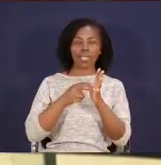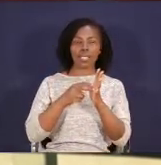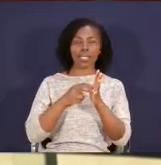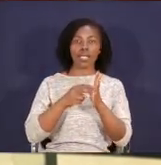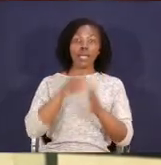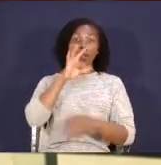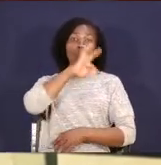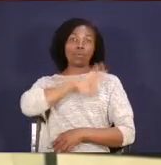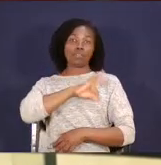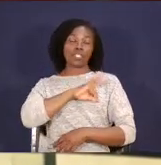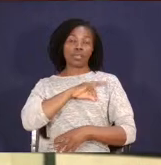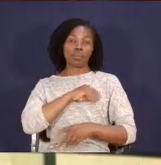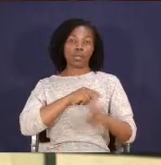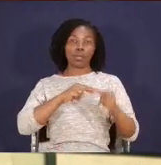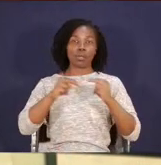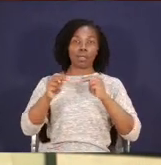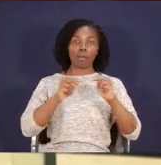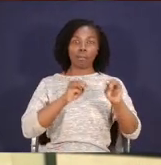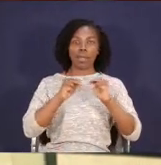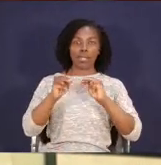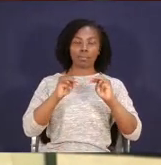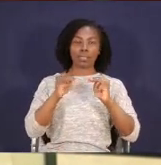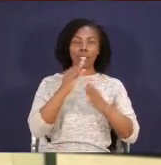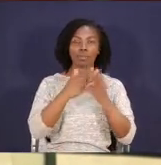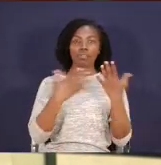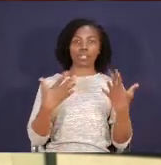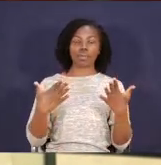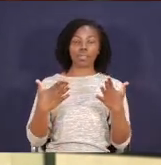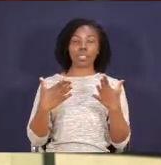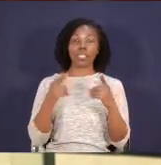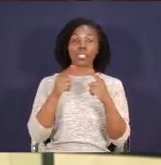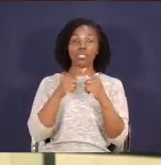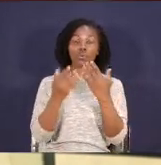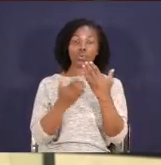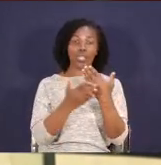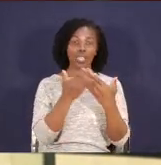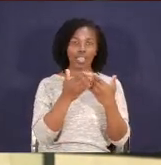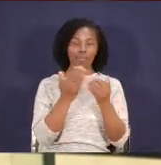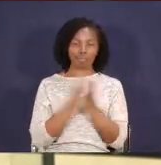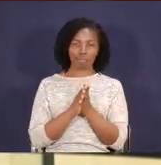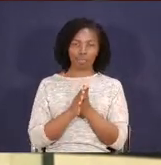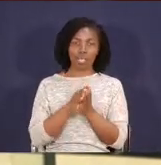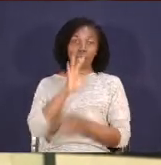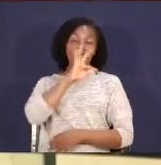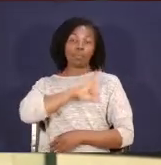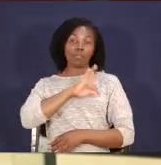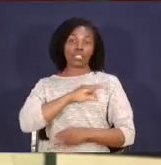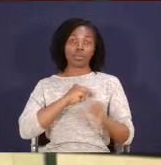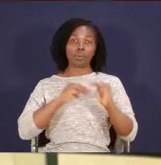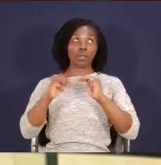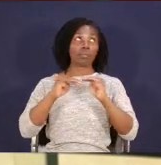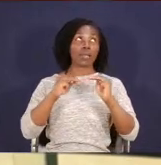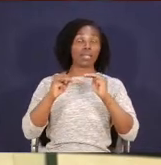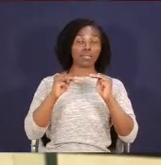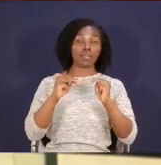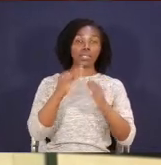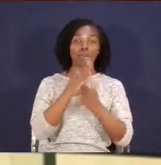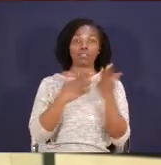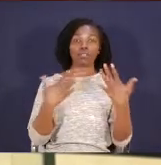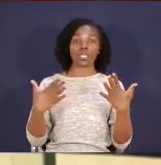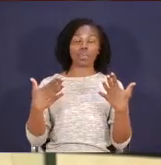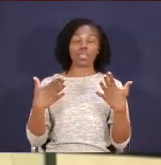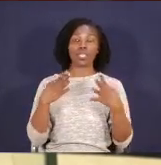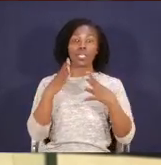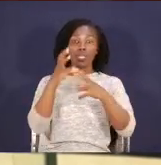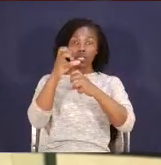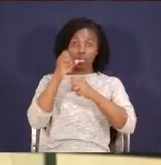of something entrusted to one's care. Let me just repeat. Profitable management of something entrusted